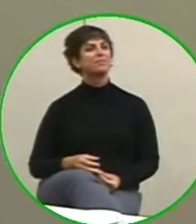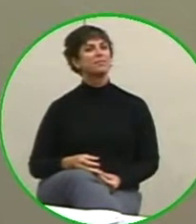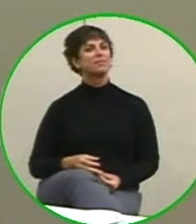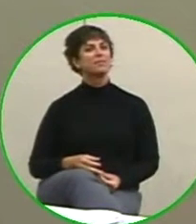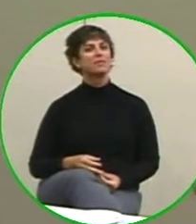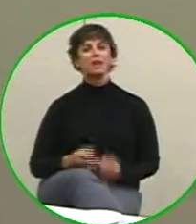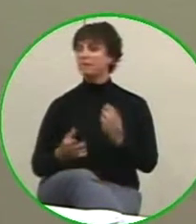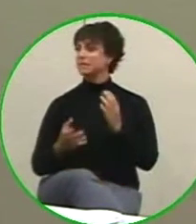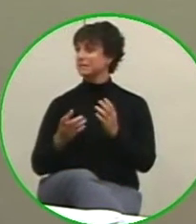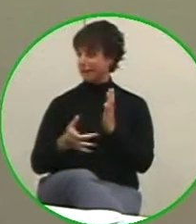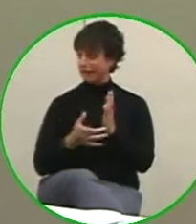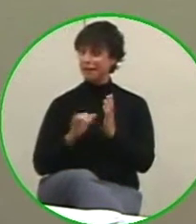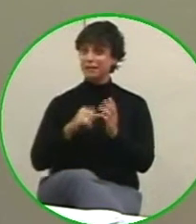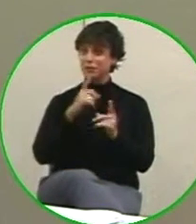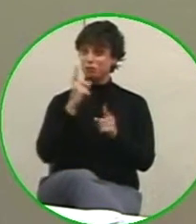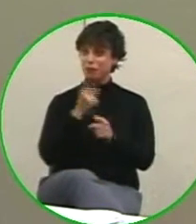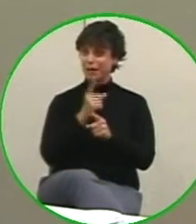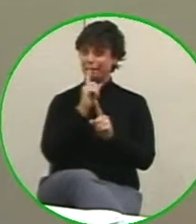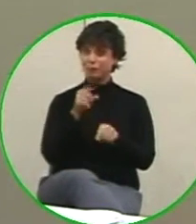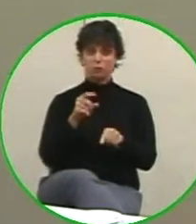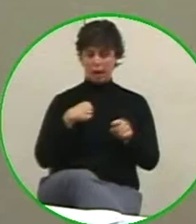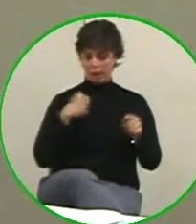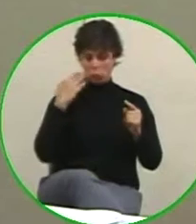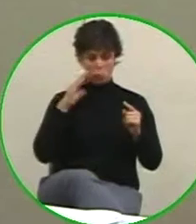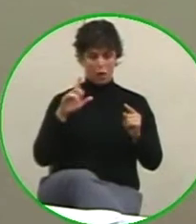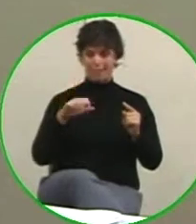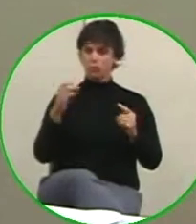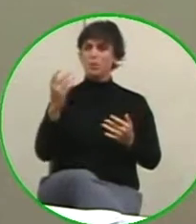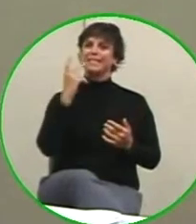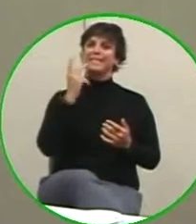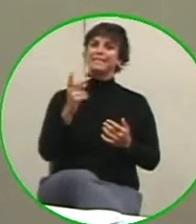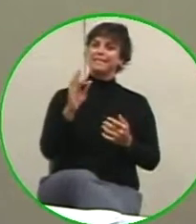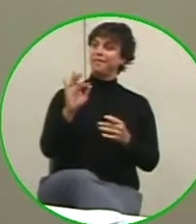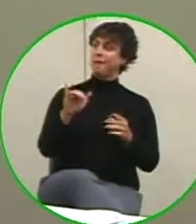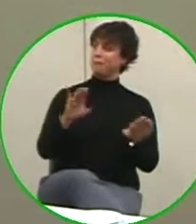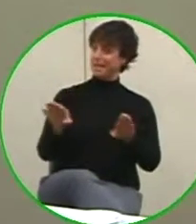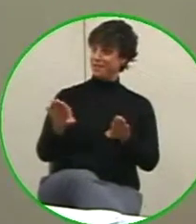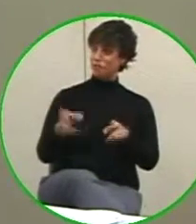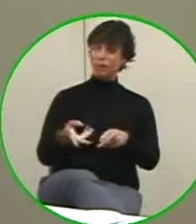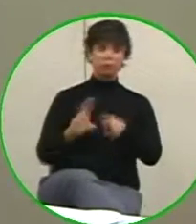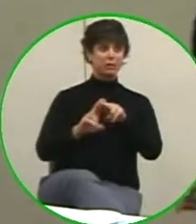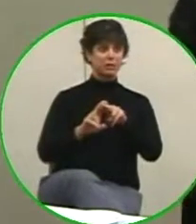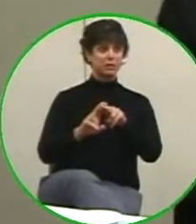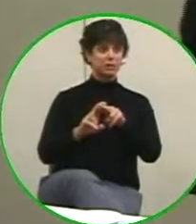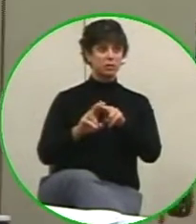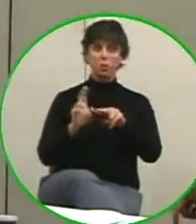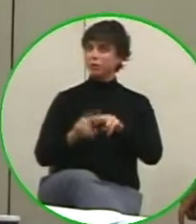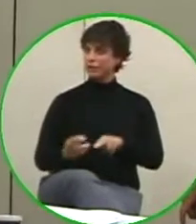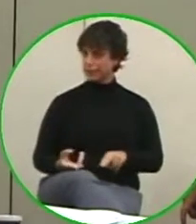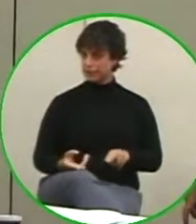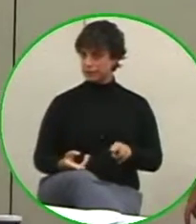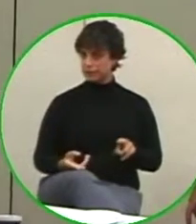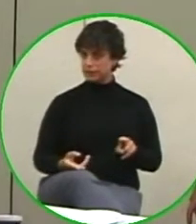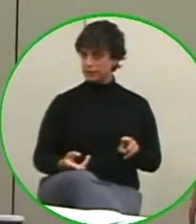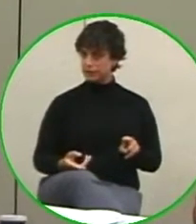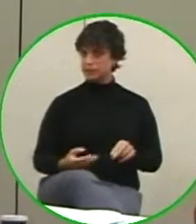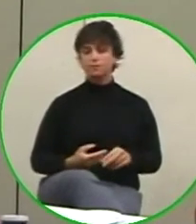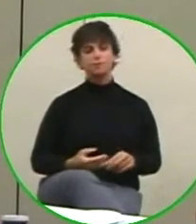That's the technically correct answer. I don't know. I have to wait and see if the behavior increases or